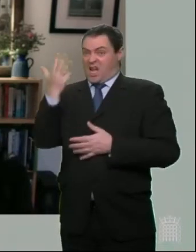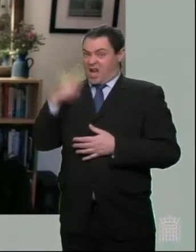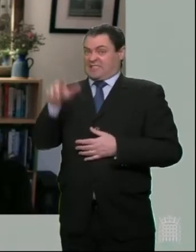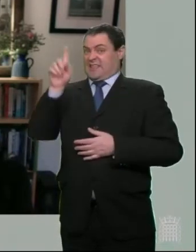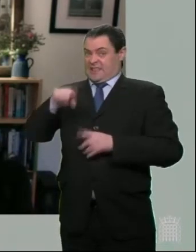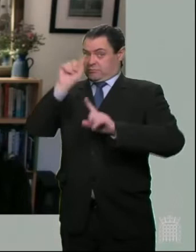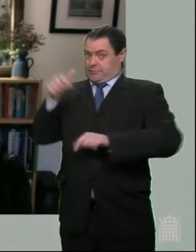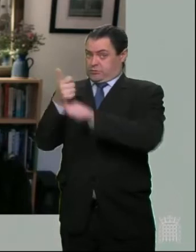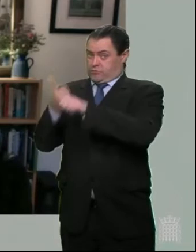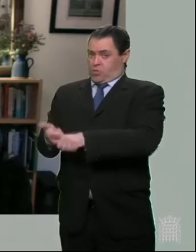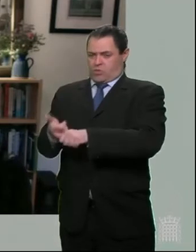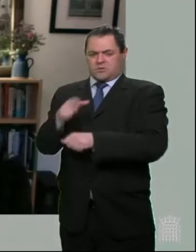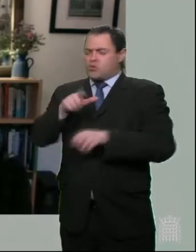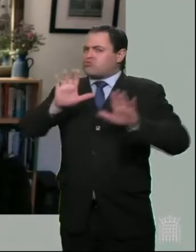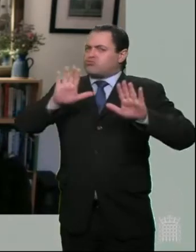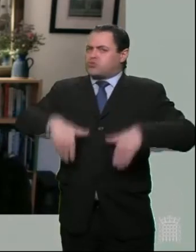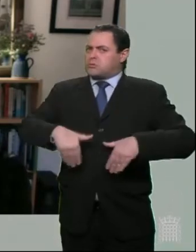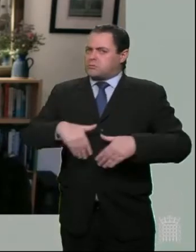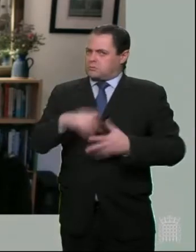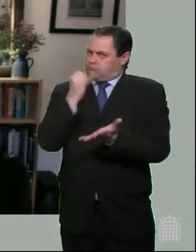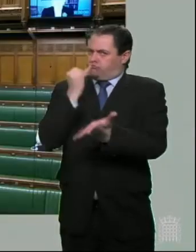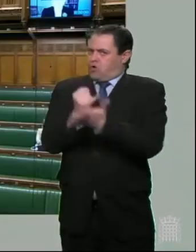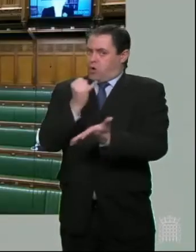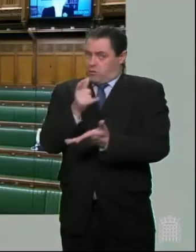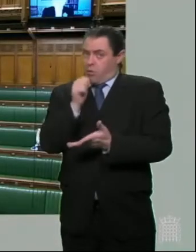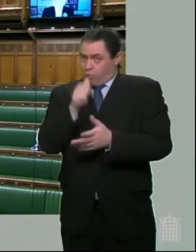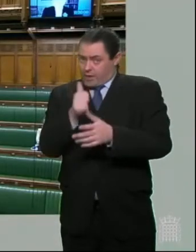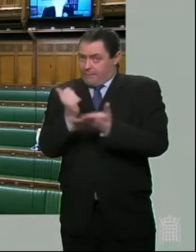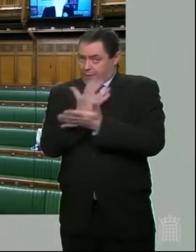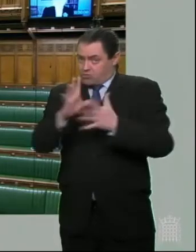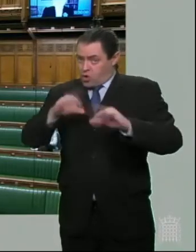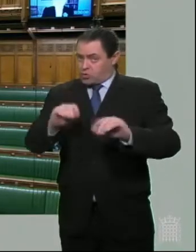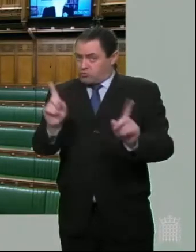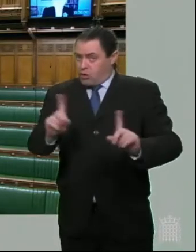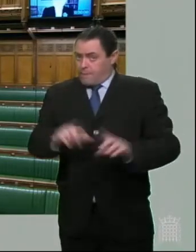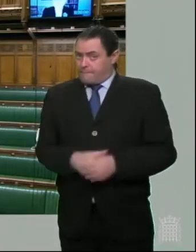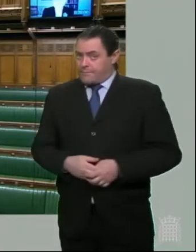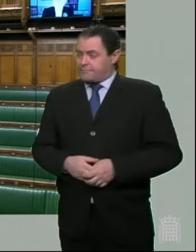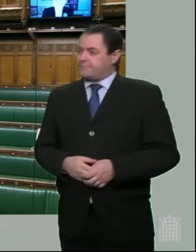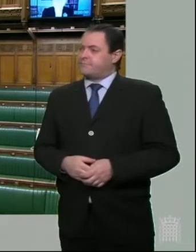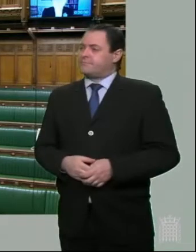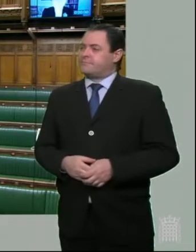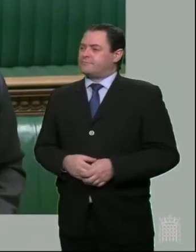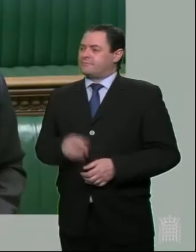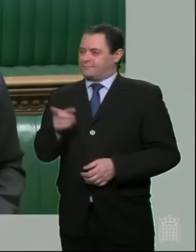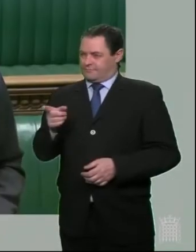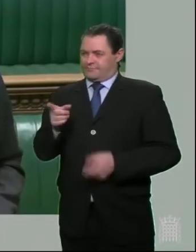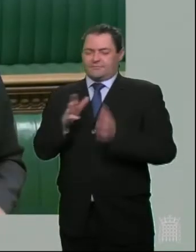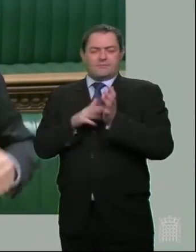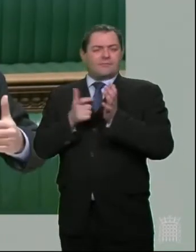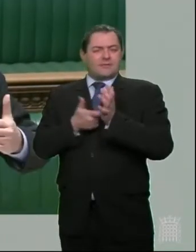damaging and unethical practice? Yes or no? Mr. Speaker, first of all, I must